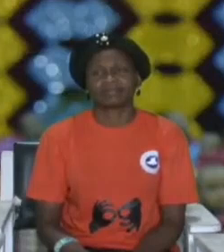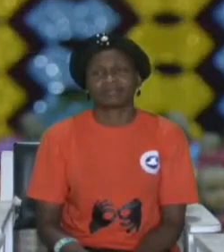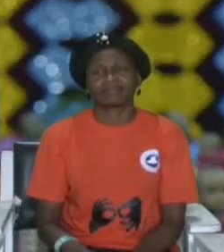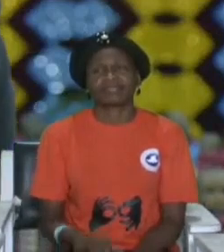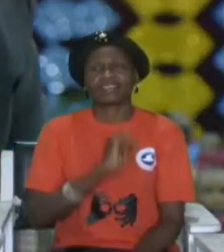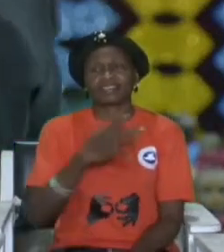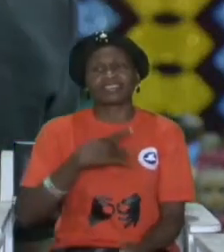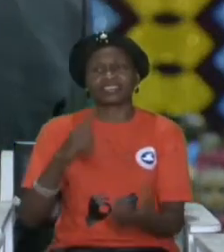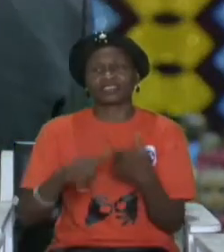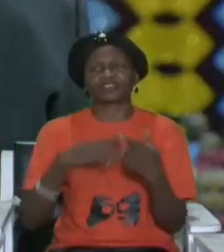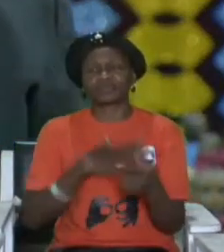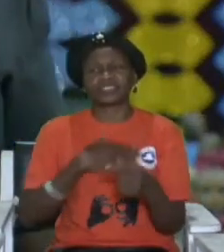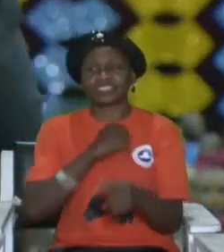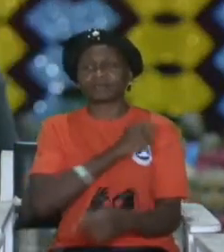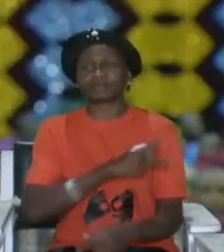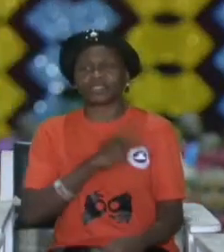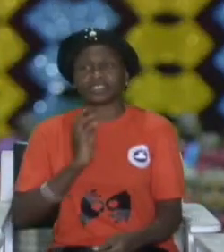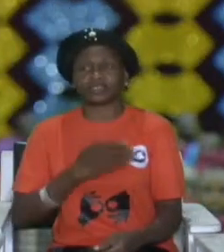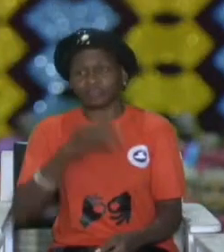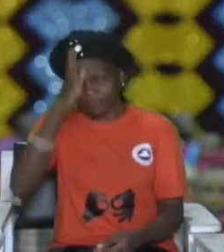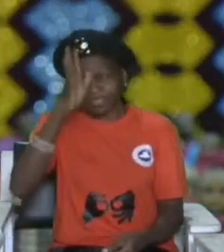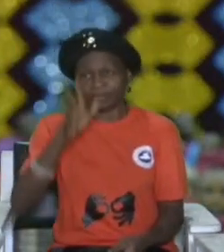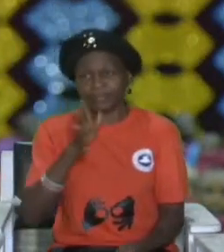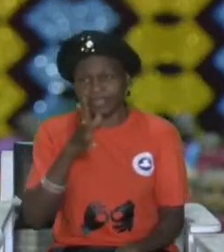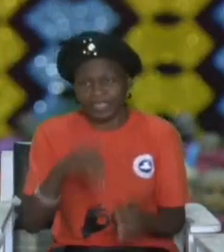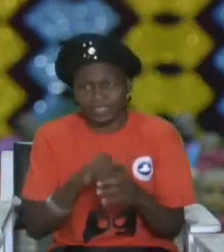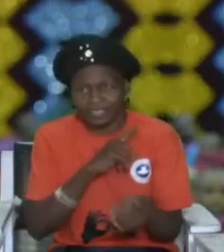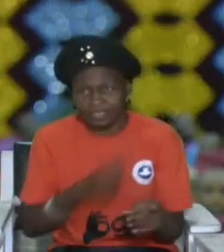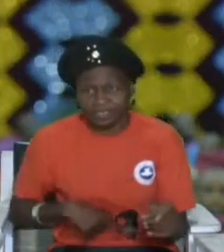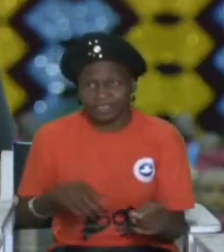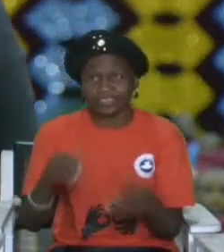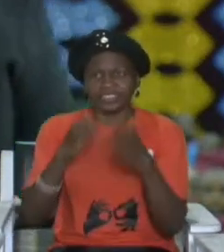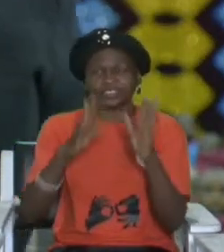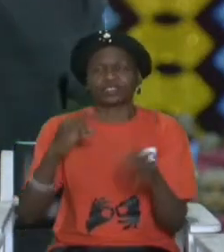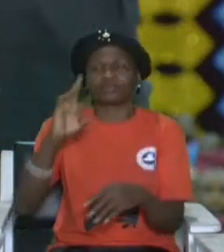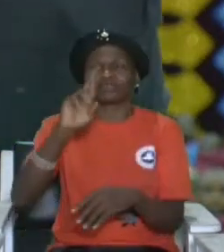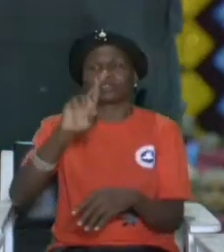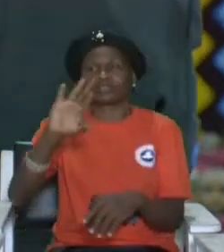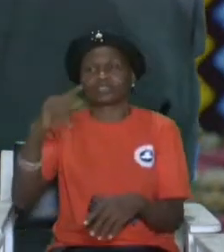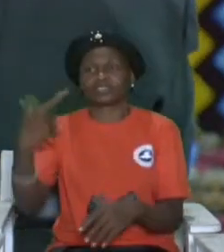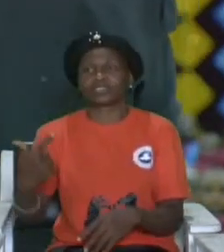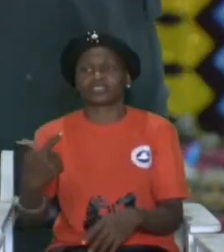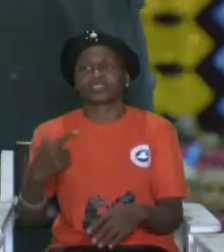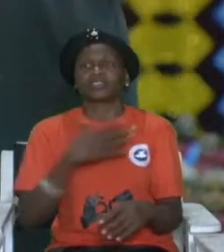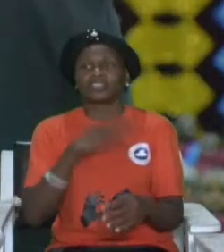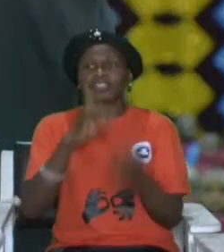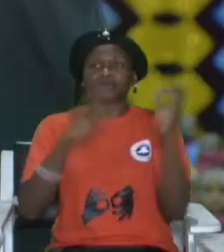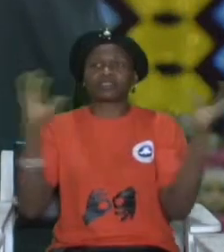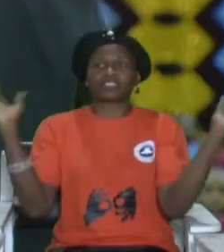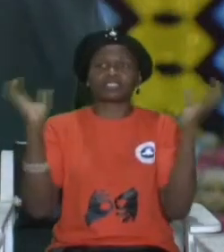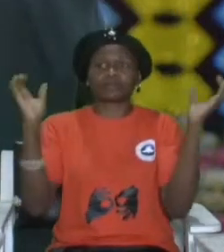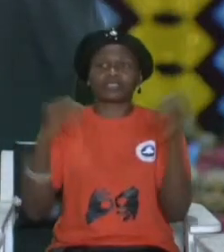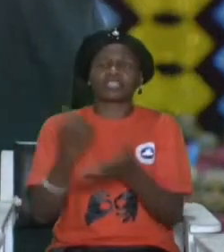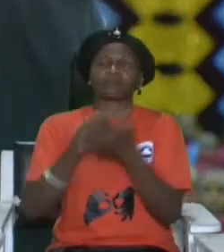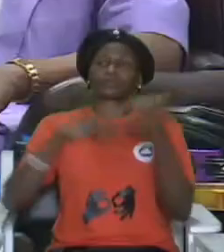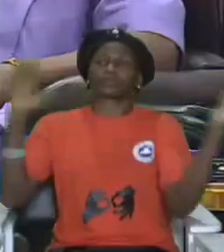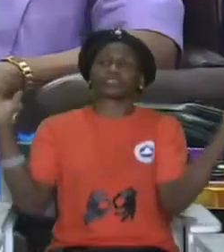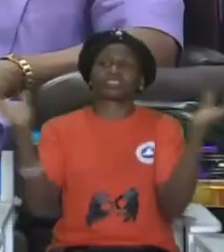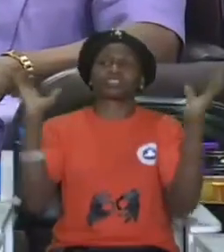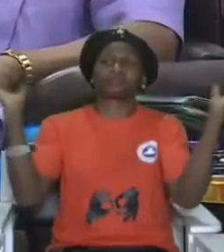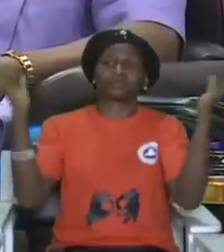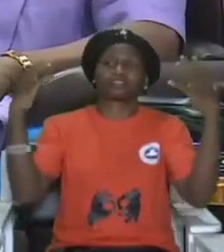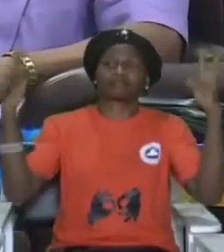I would like to please appreciate our Father and our Mother in the Lord, the leadership of RCCG. Please, if you are celebrating, help me celebrate